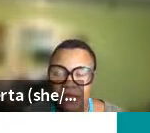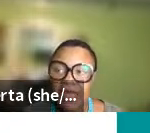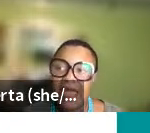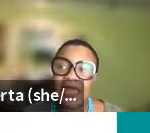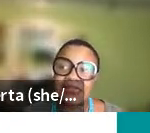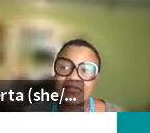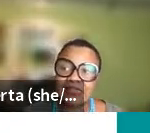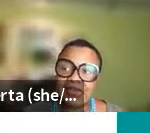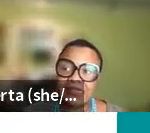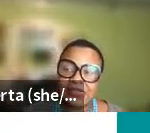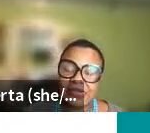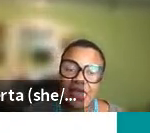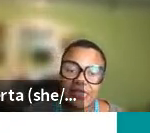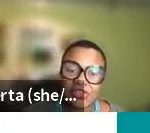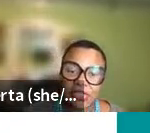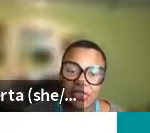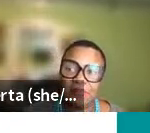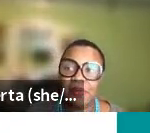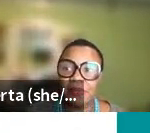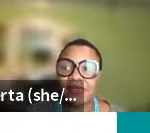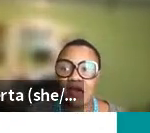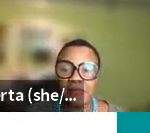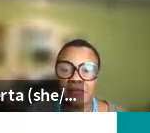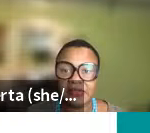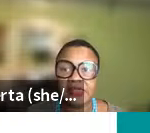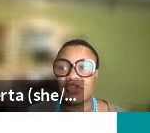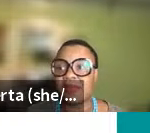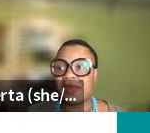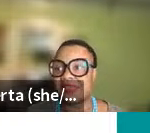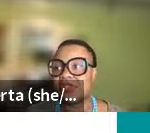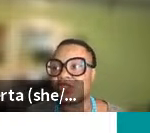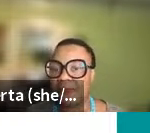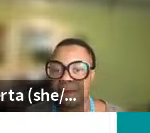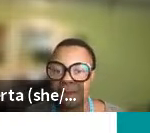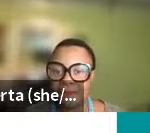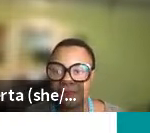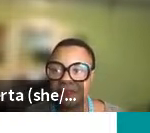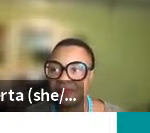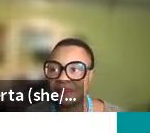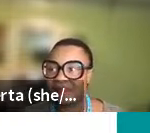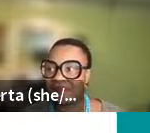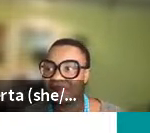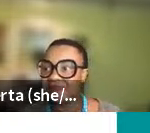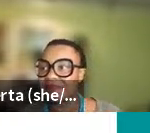888-503-6735 and state EAG Public Comment in your message.